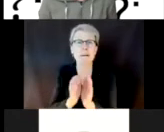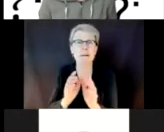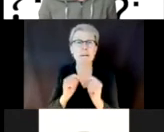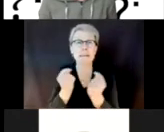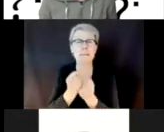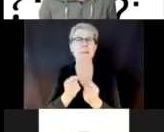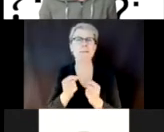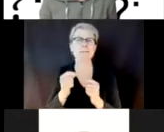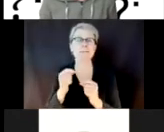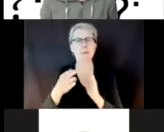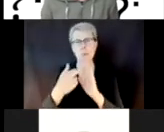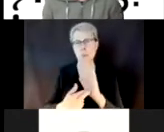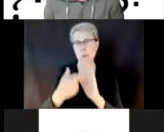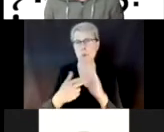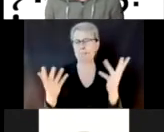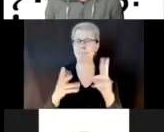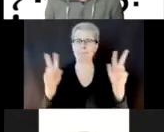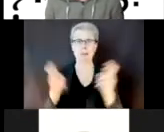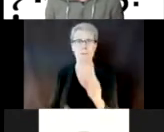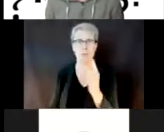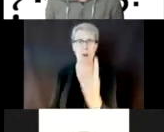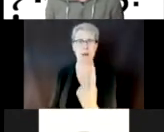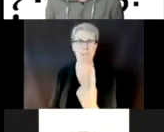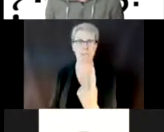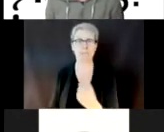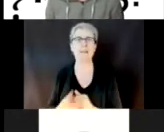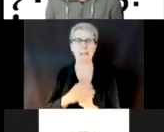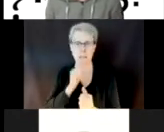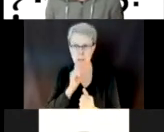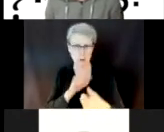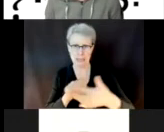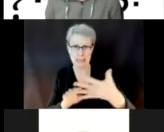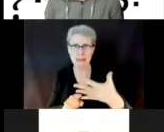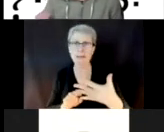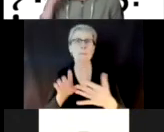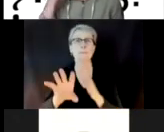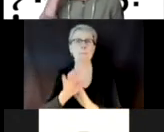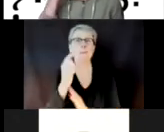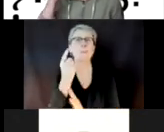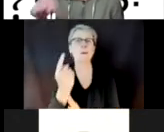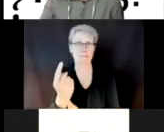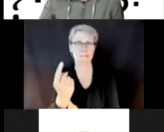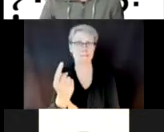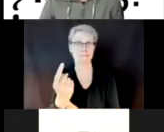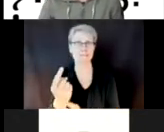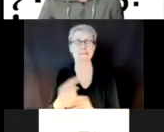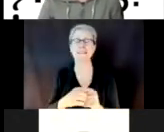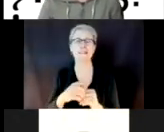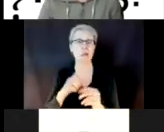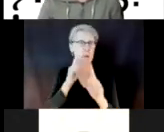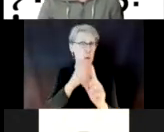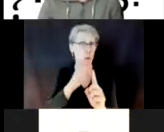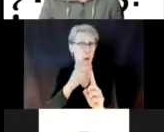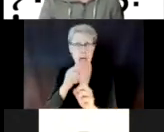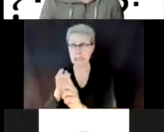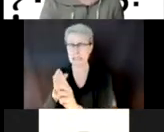ones. So if you're not sure where to begin, start with one thing. Start with one goal. You